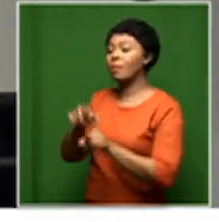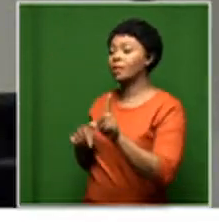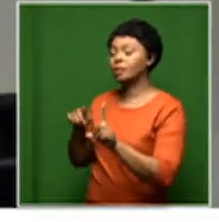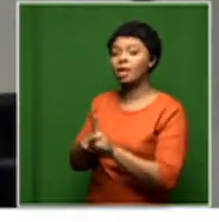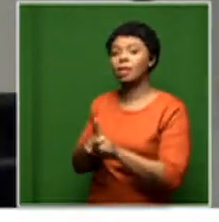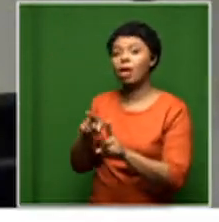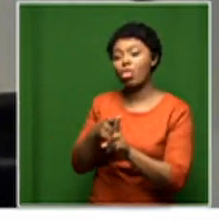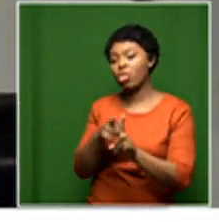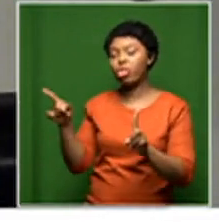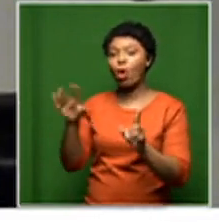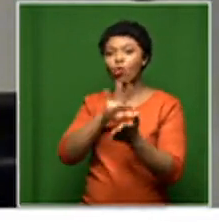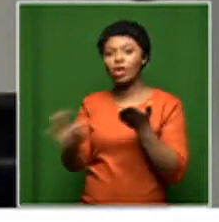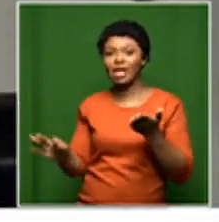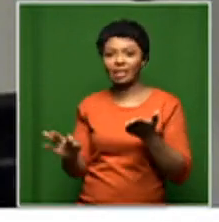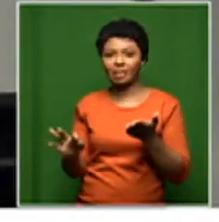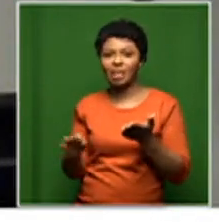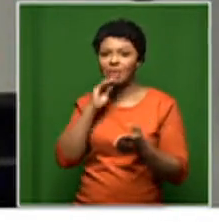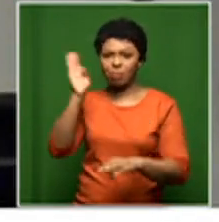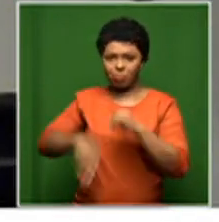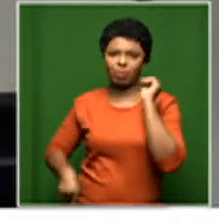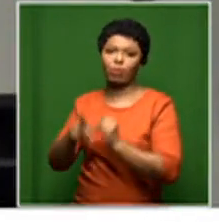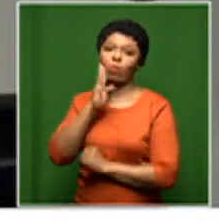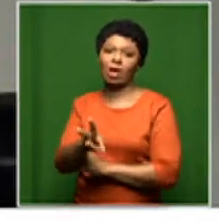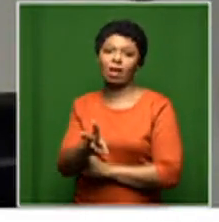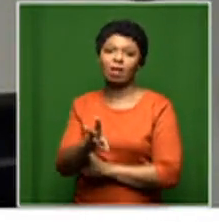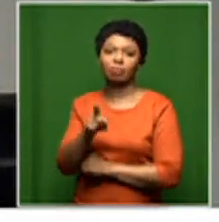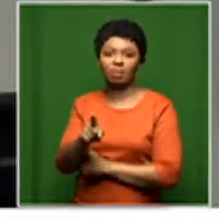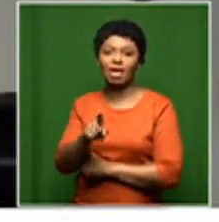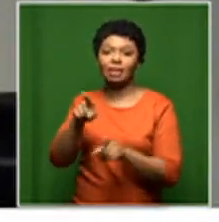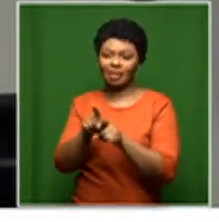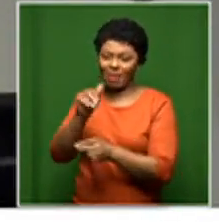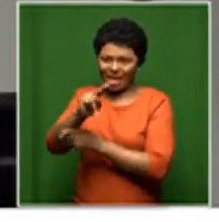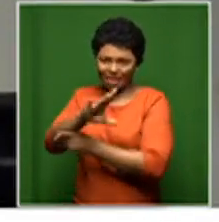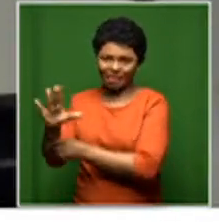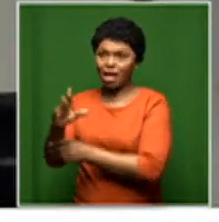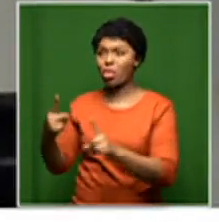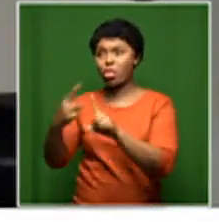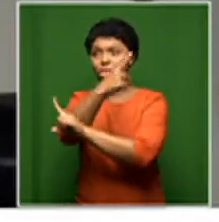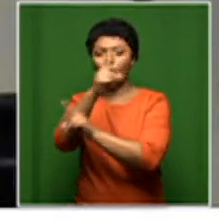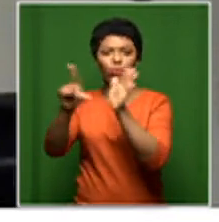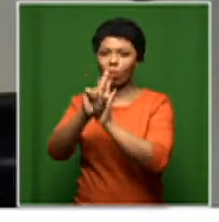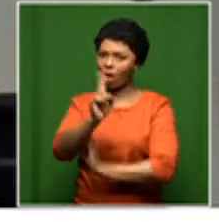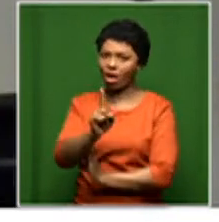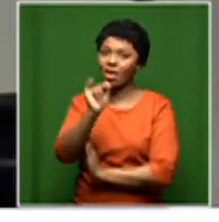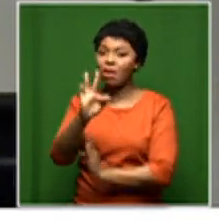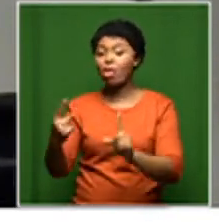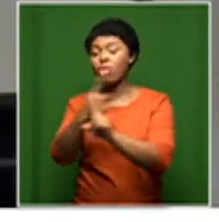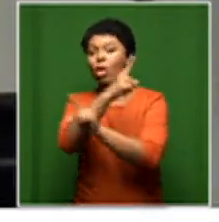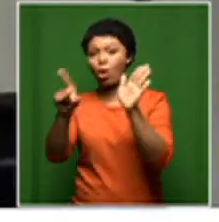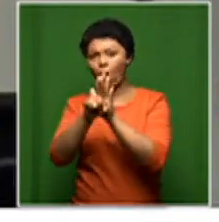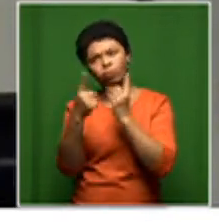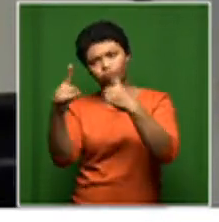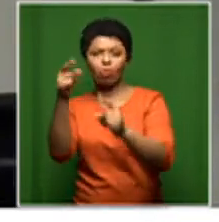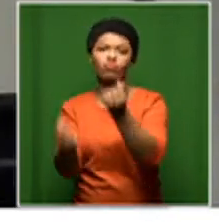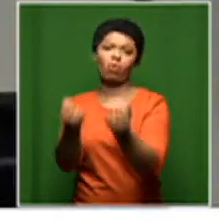contract, they will be subject to the law. Nobody's above the law, the ANC included. We will be taking them to court. We